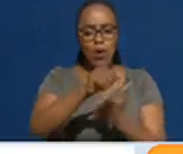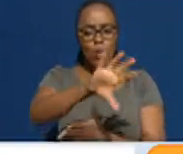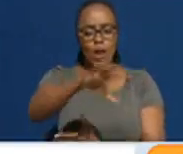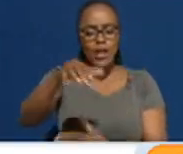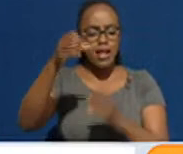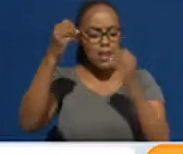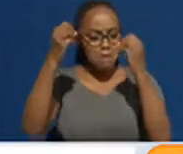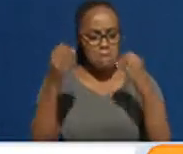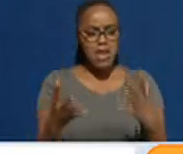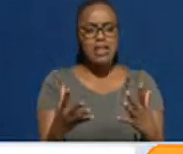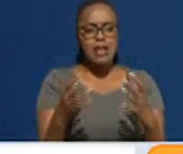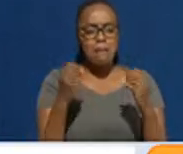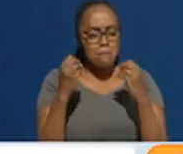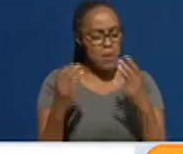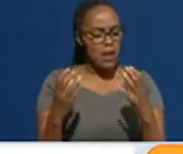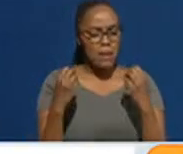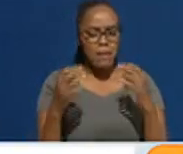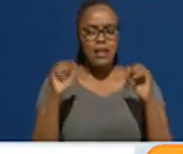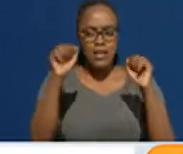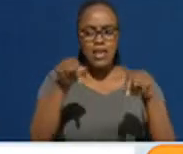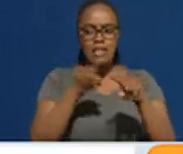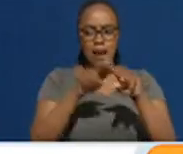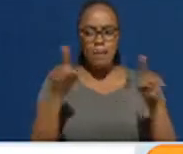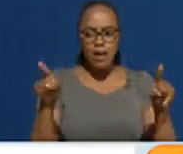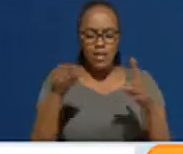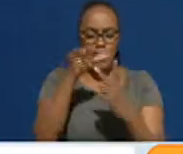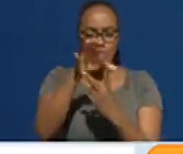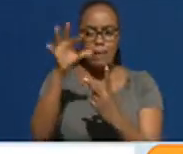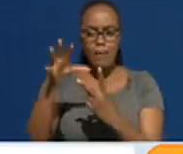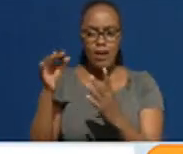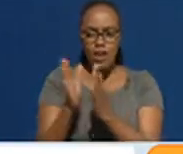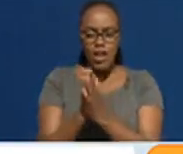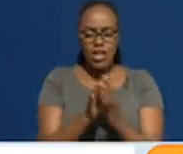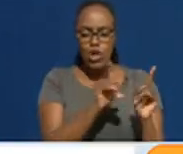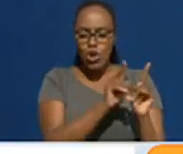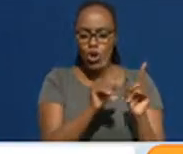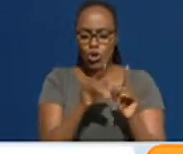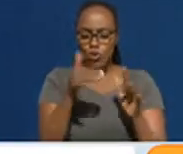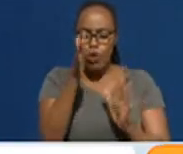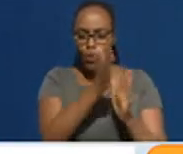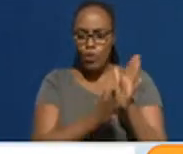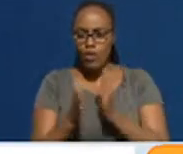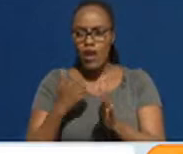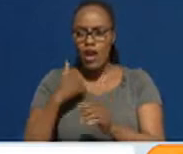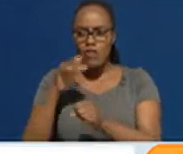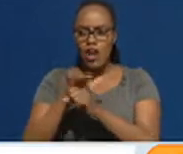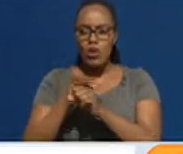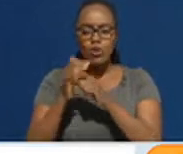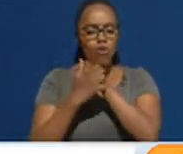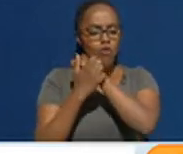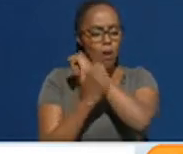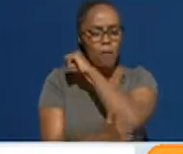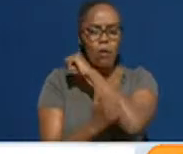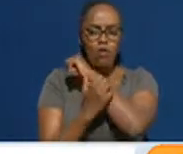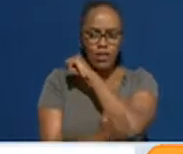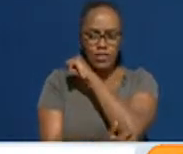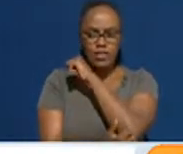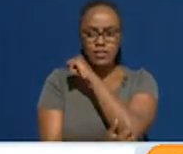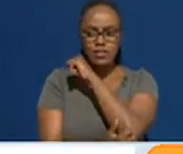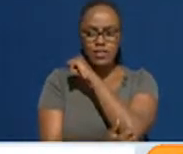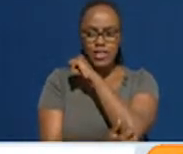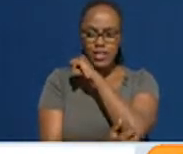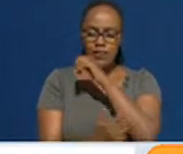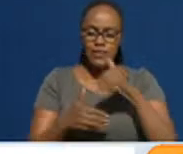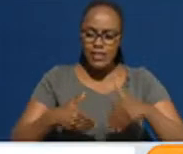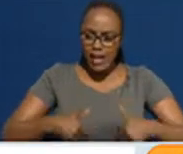are many. There are many. But in terms of priority and order, you have so much poverty. You have